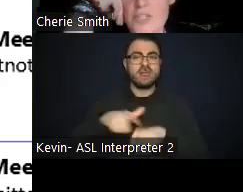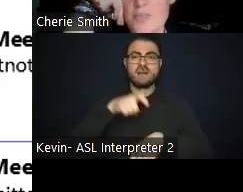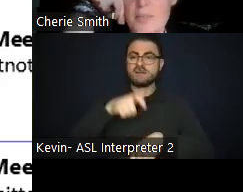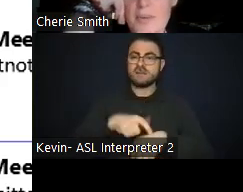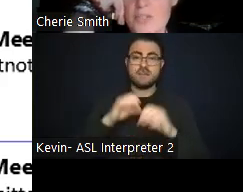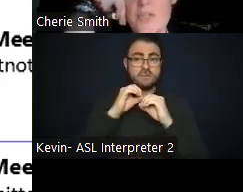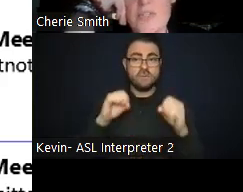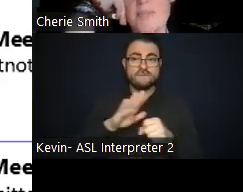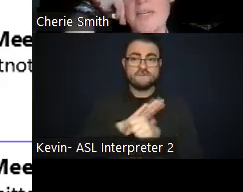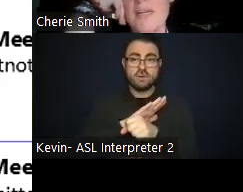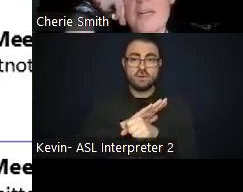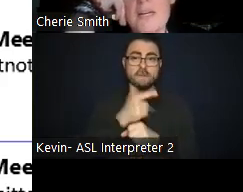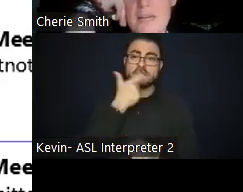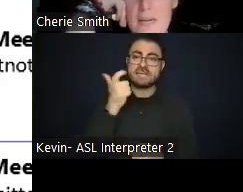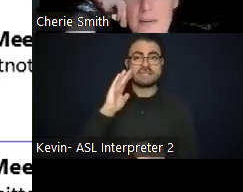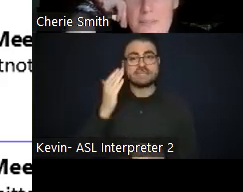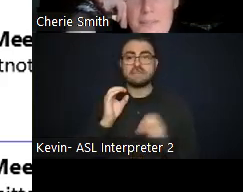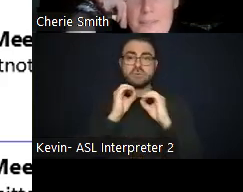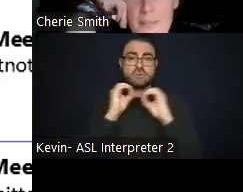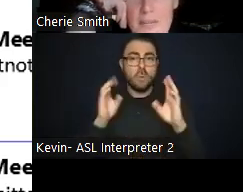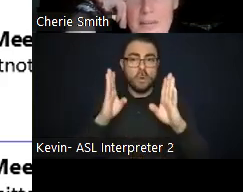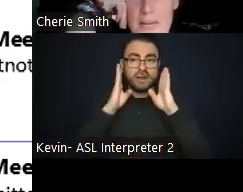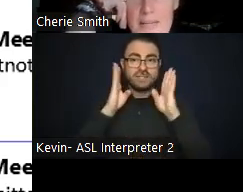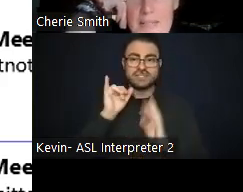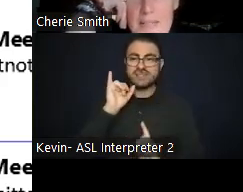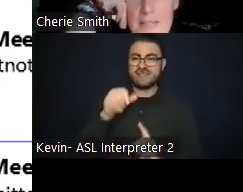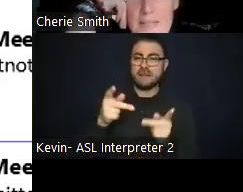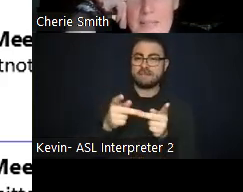lot of attention is being paid to it or something.